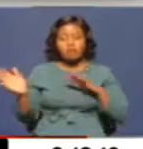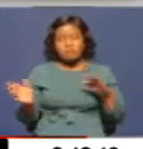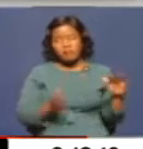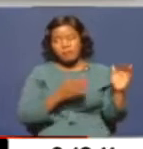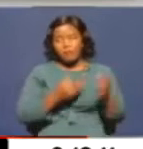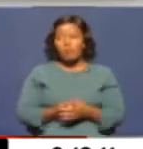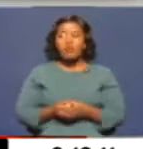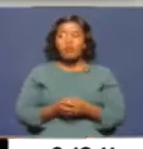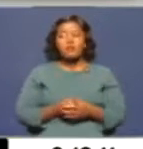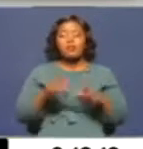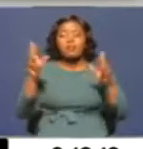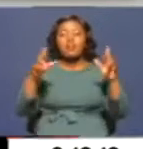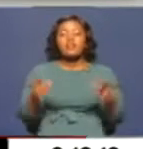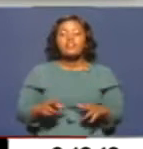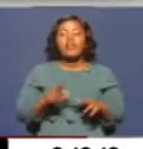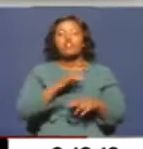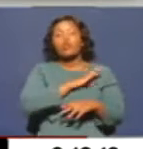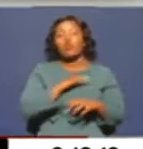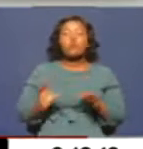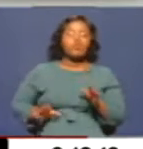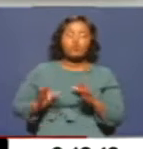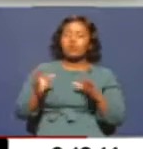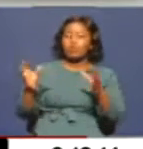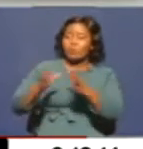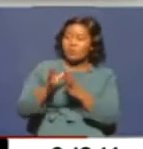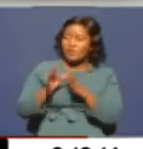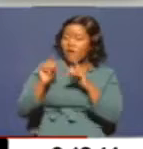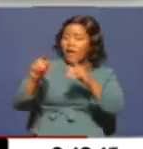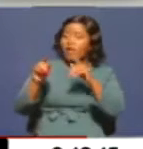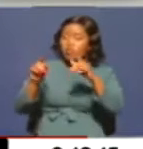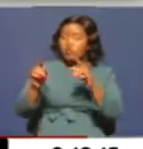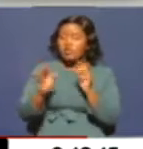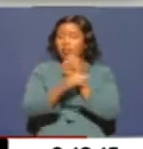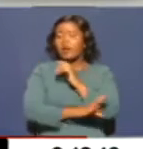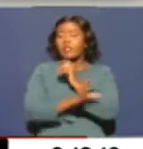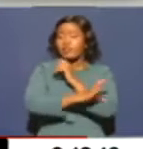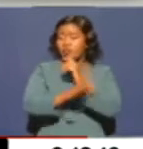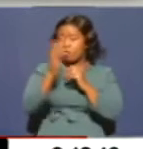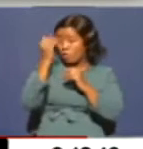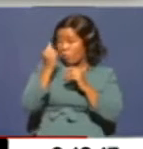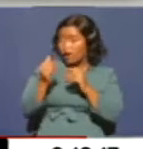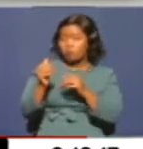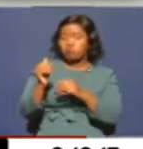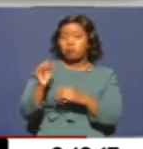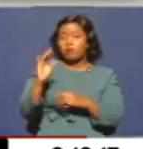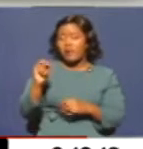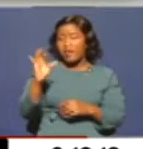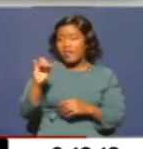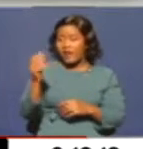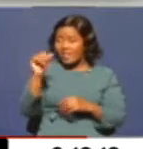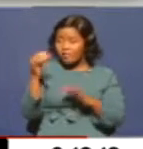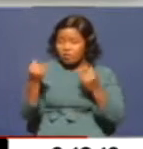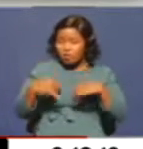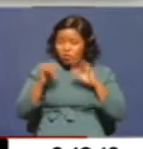The International Commission of Jurists is accusing the state of using the National Intelligence Service, NIS, to undermine the independence of the